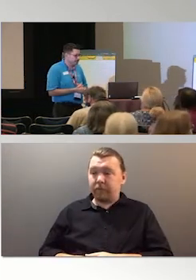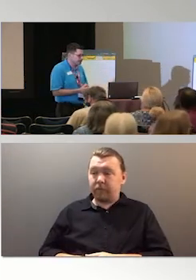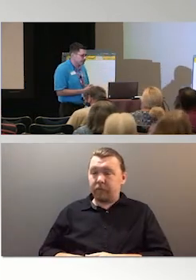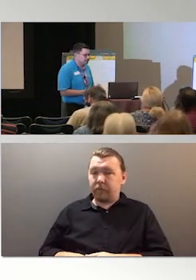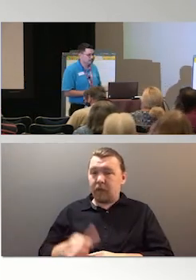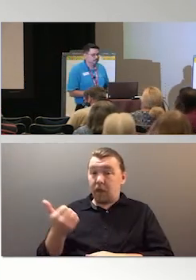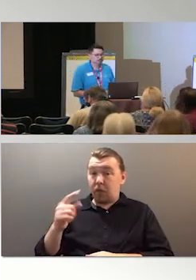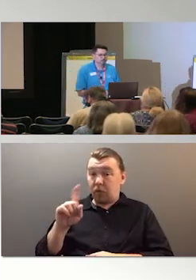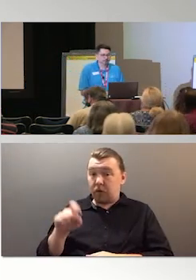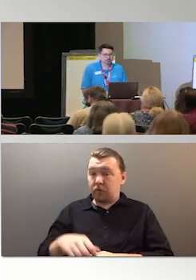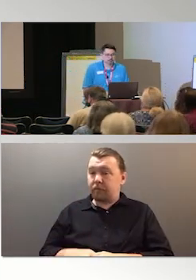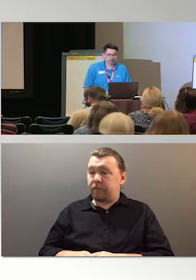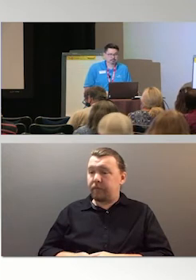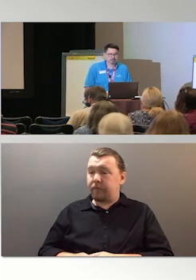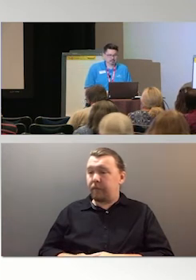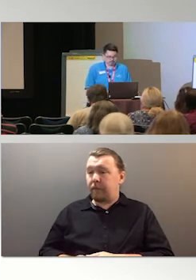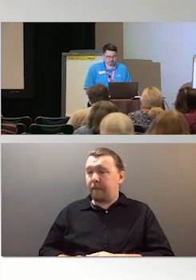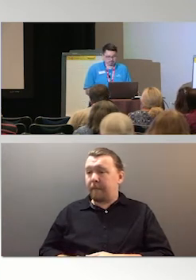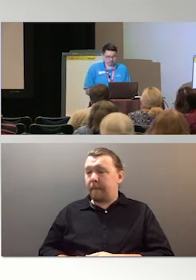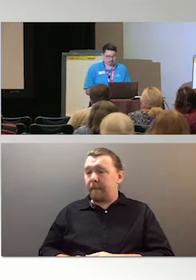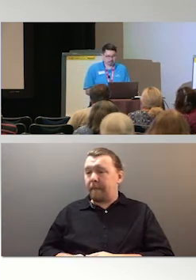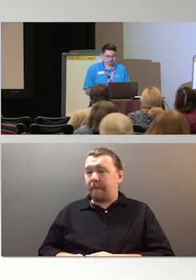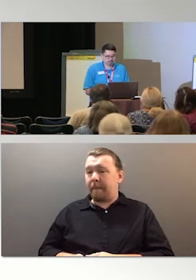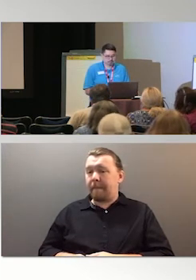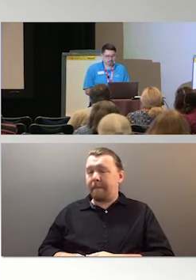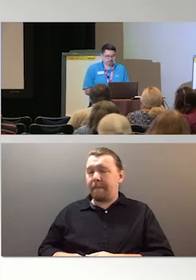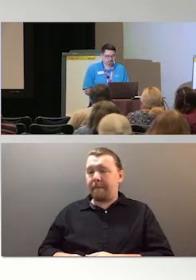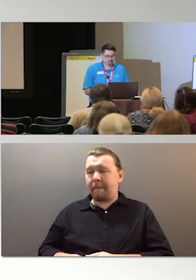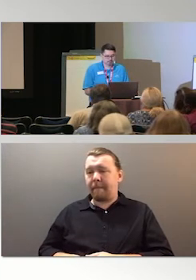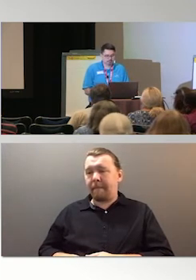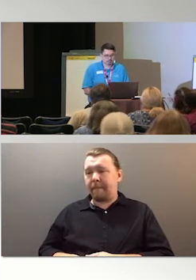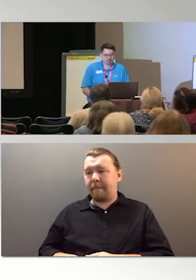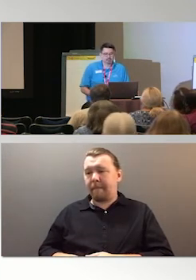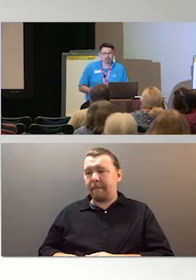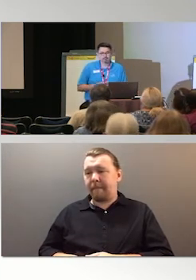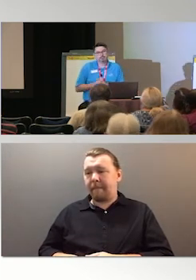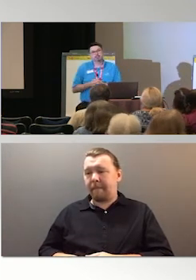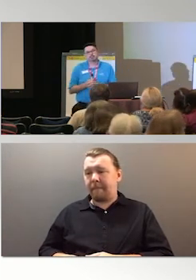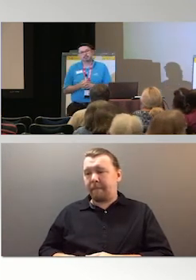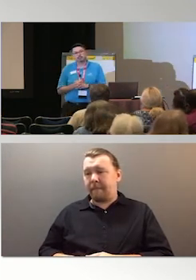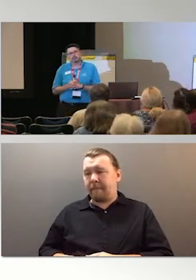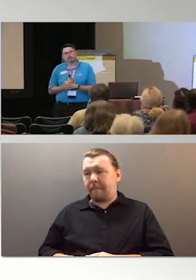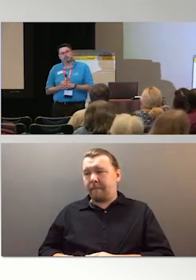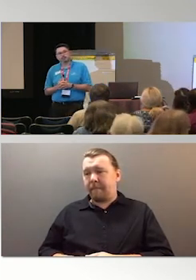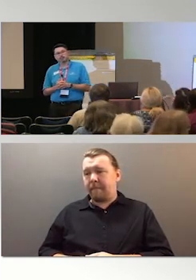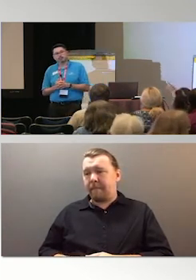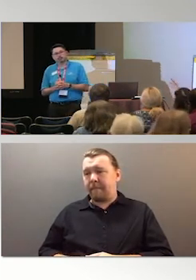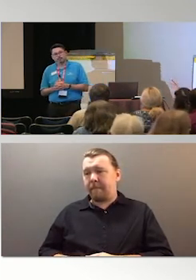Yeah, the $15,000 is the maximum contribution, so you cannot live